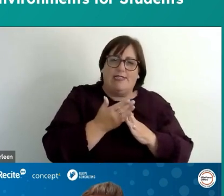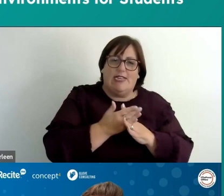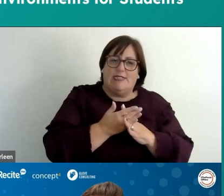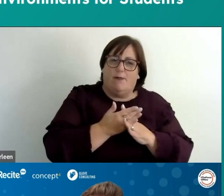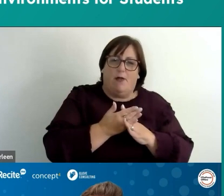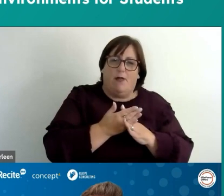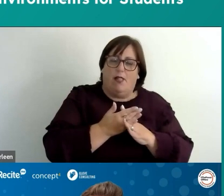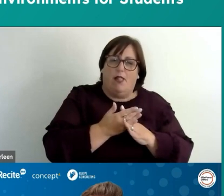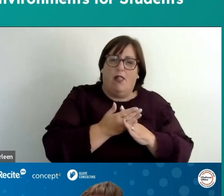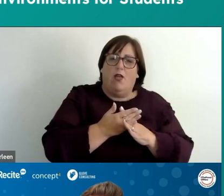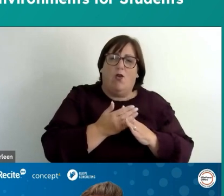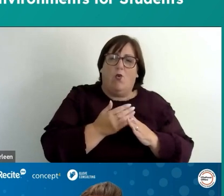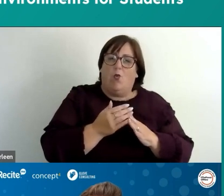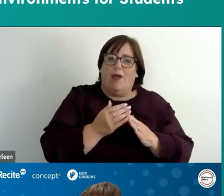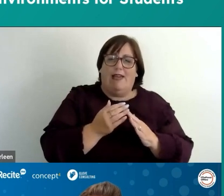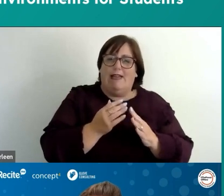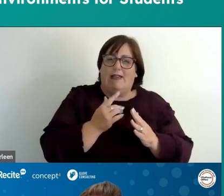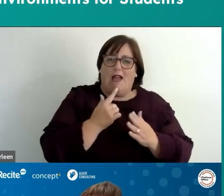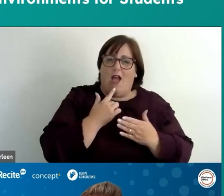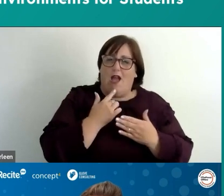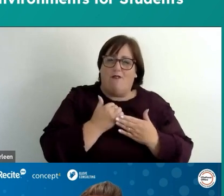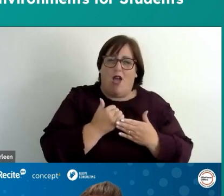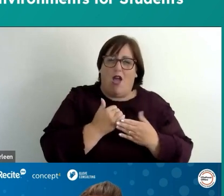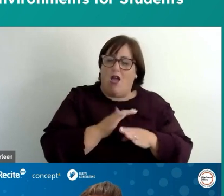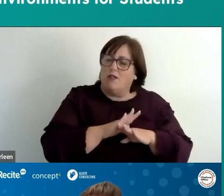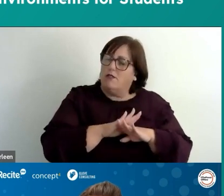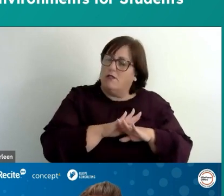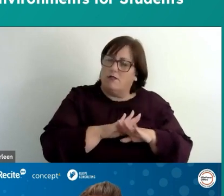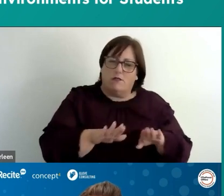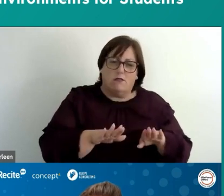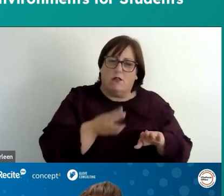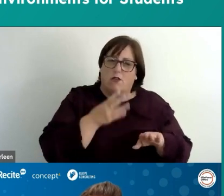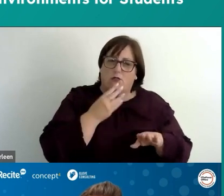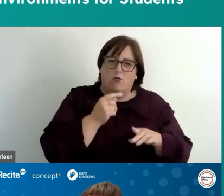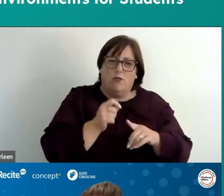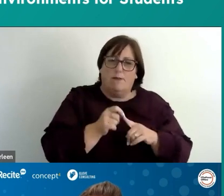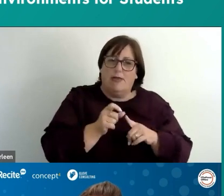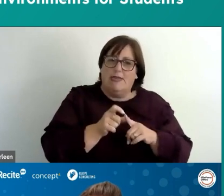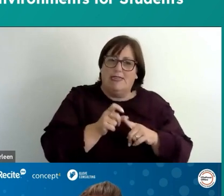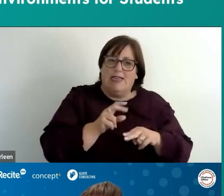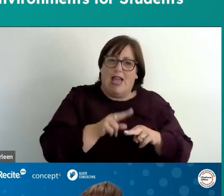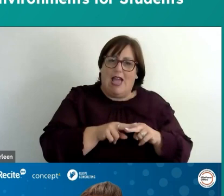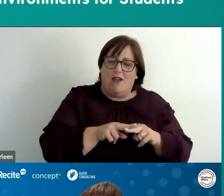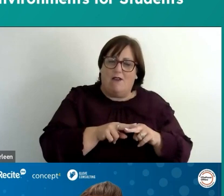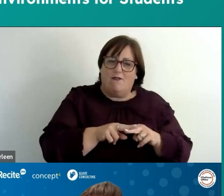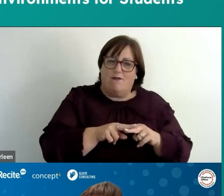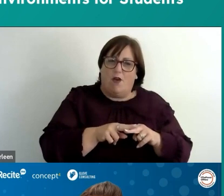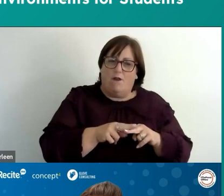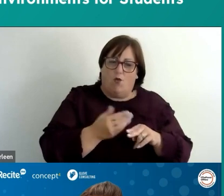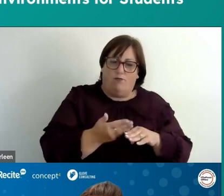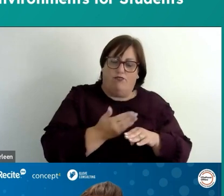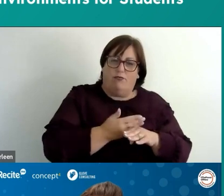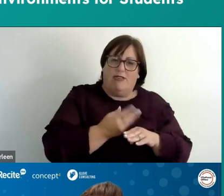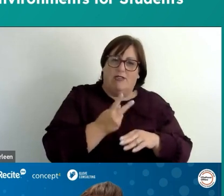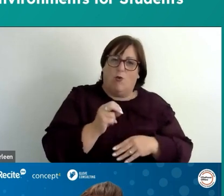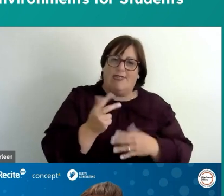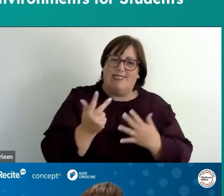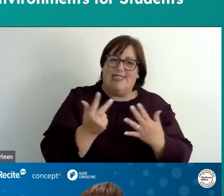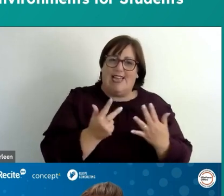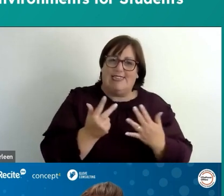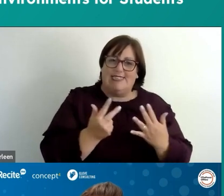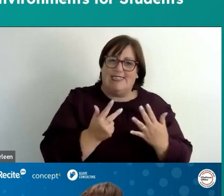online wherever possible. Would you say that PDFs post 2018 would now be considered accessible as a format?